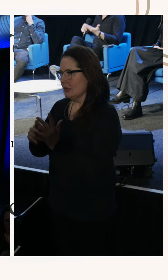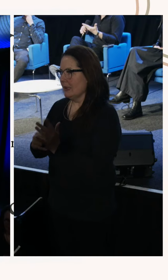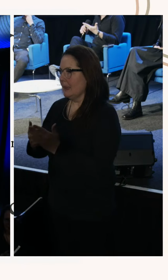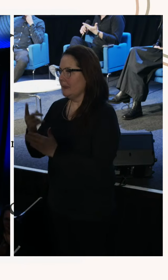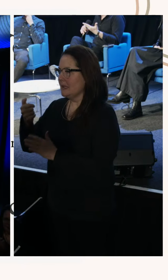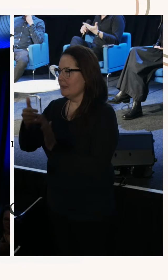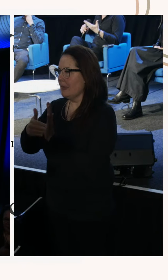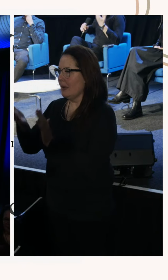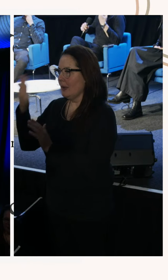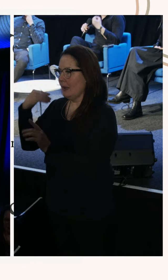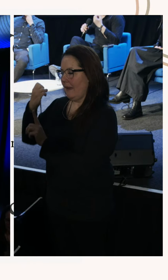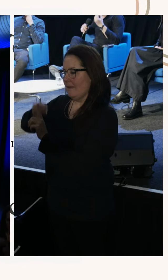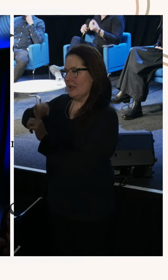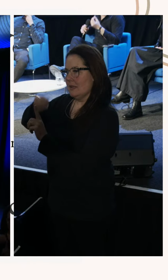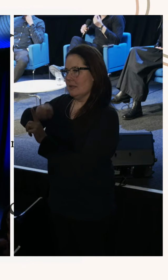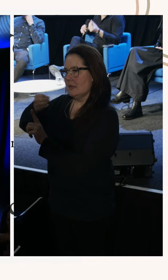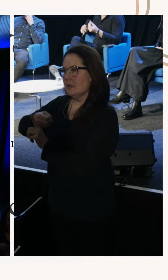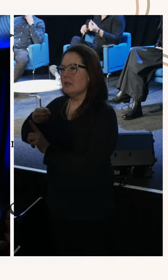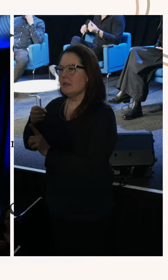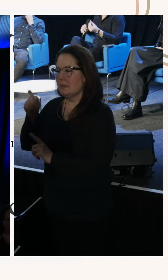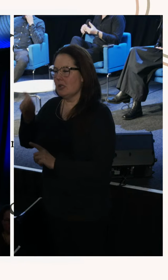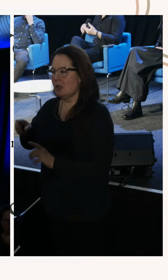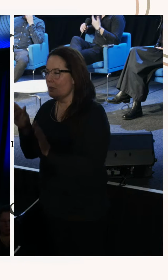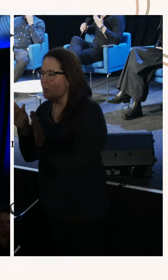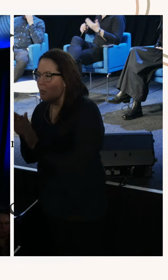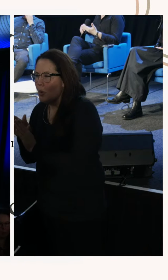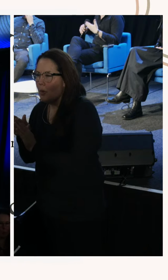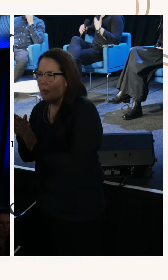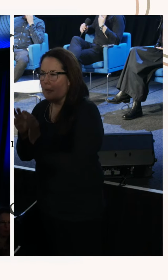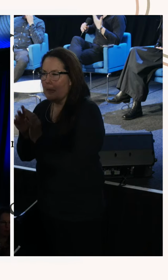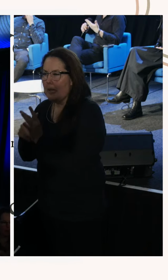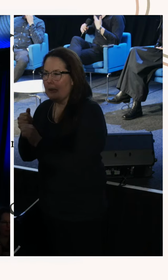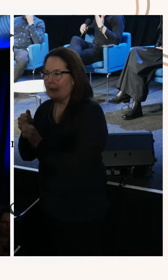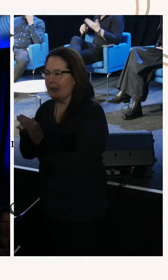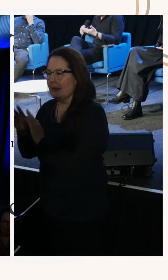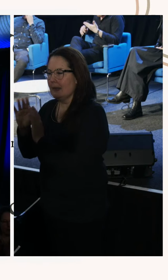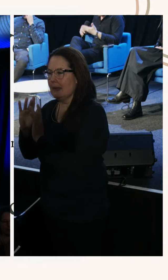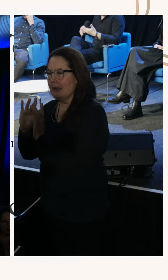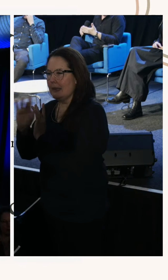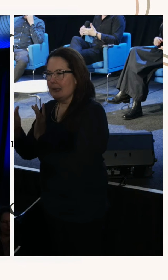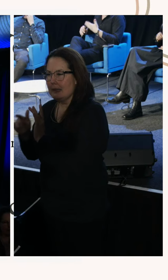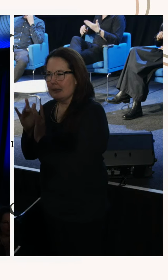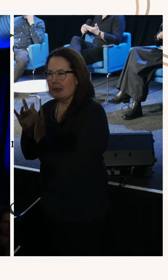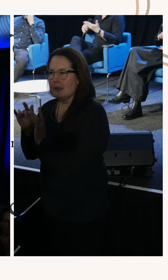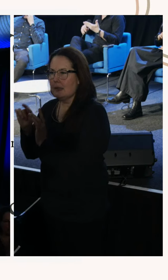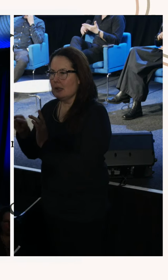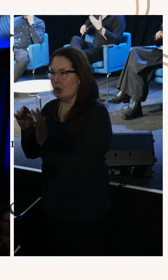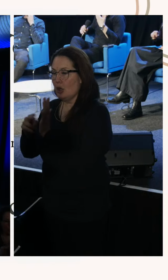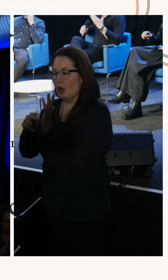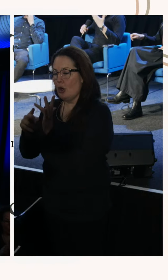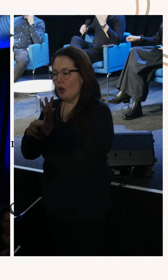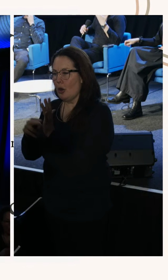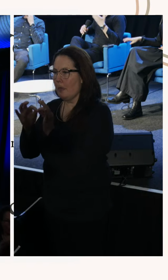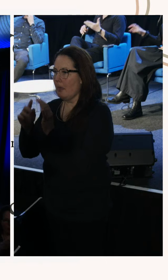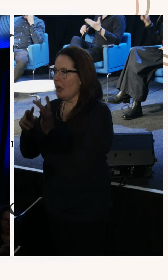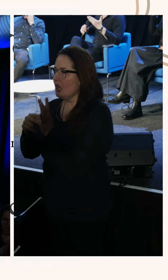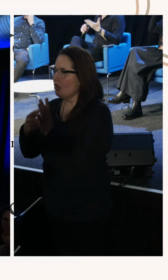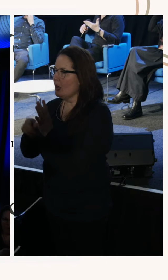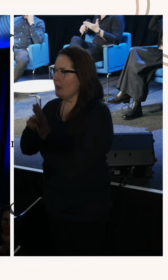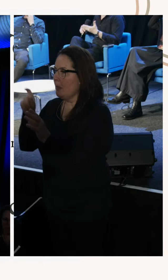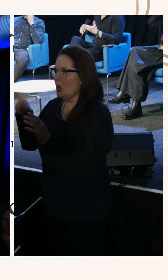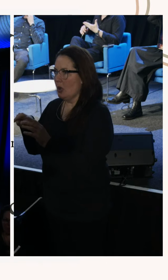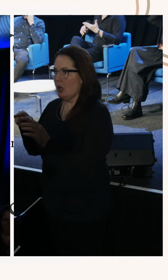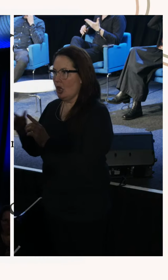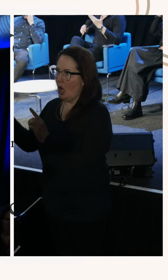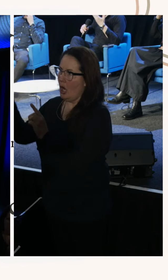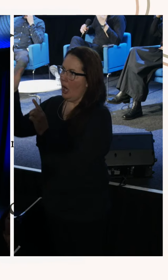this advocate, very much a small bean of the internet, interesting, a non-binary figure who it turned out was like a high-powered